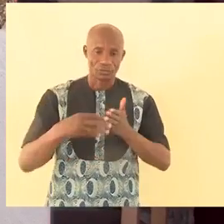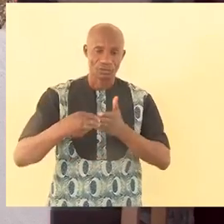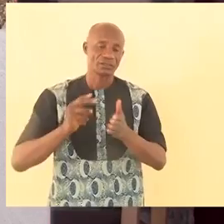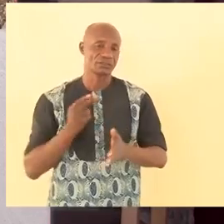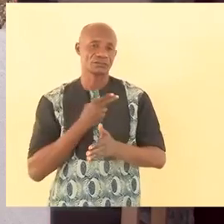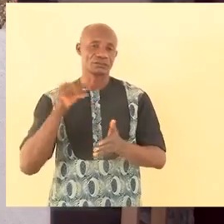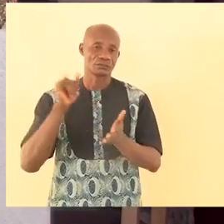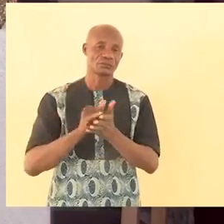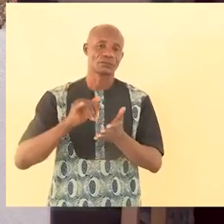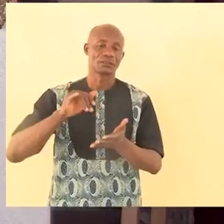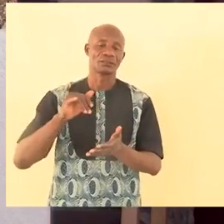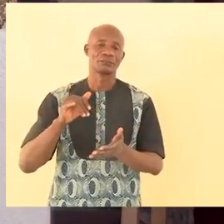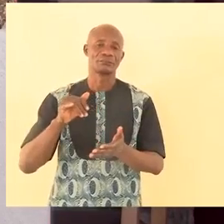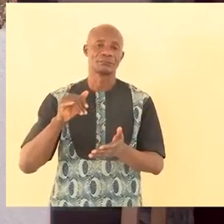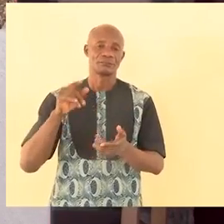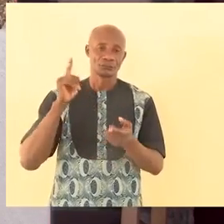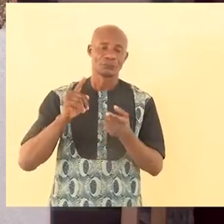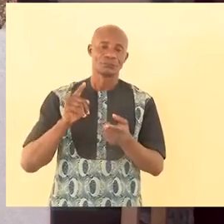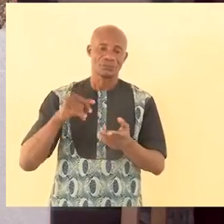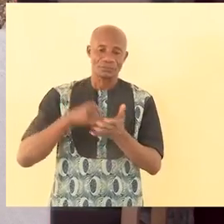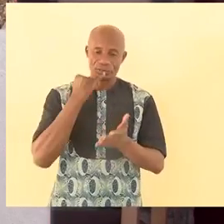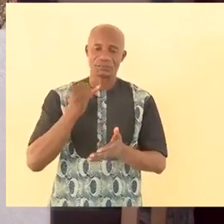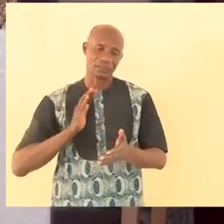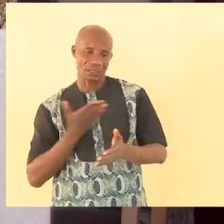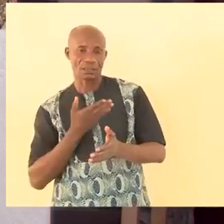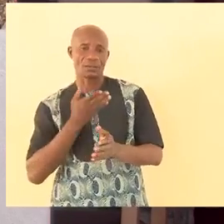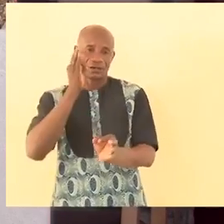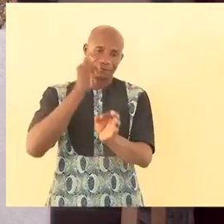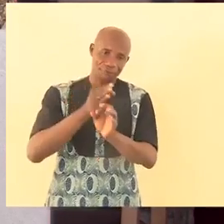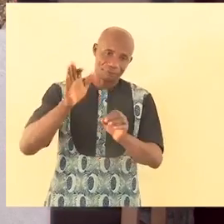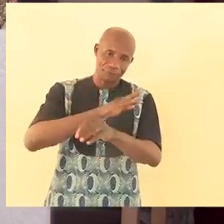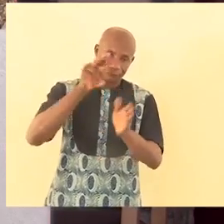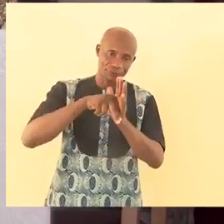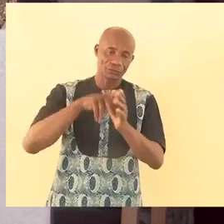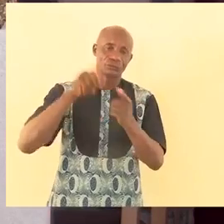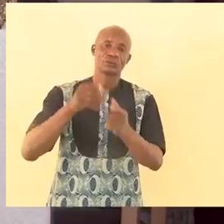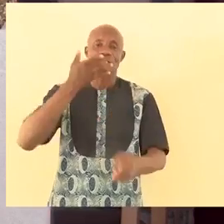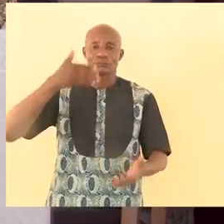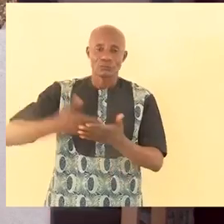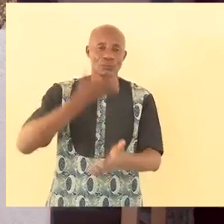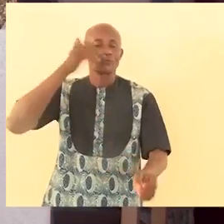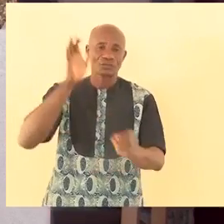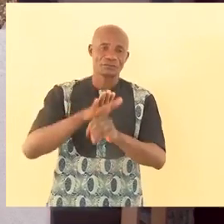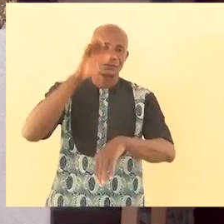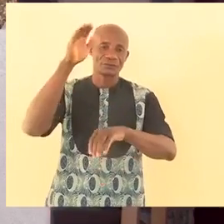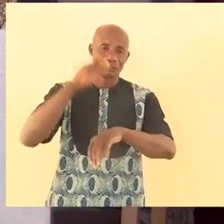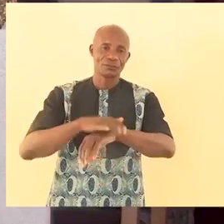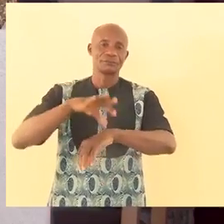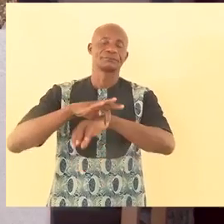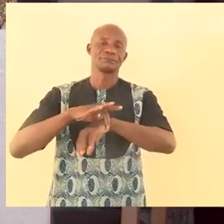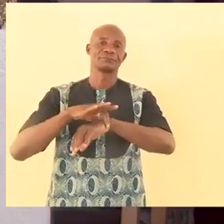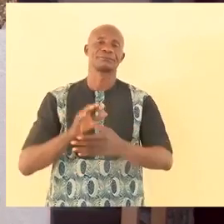What leads us to that great reward is our faithfulness to the covenant, the new covenant on